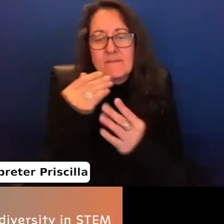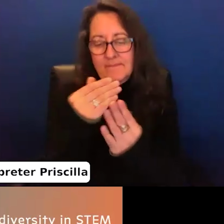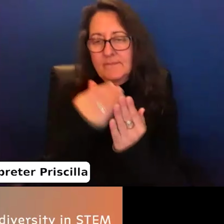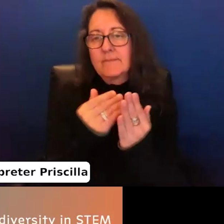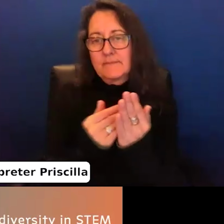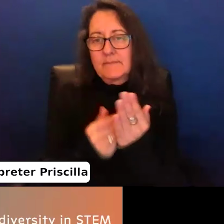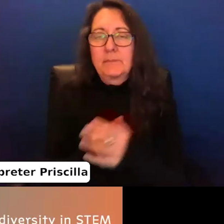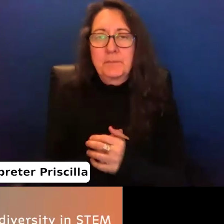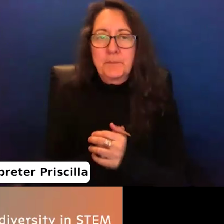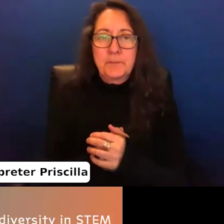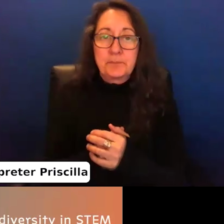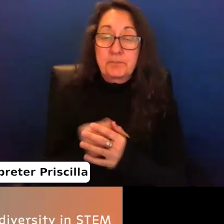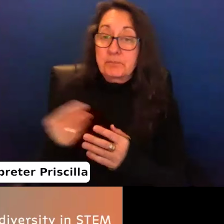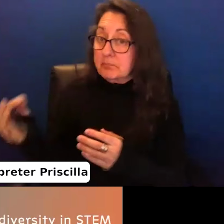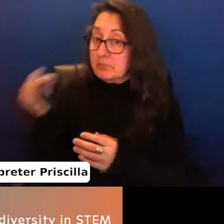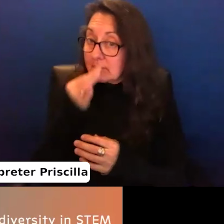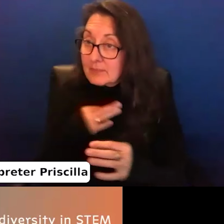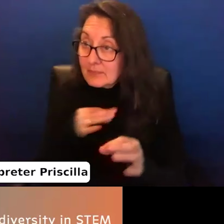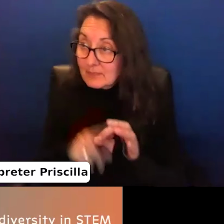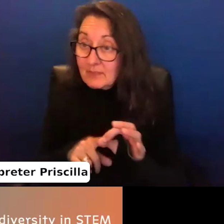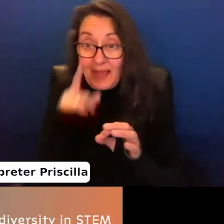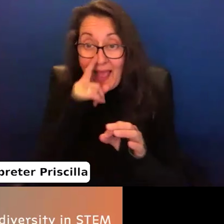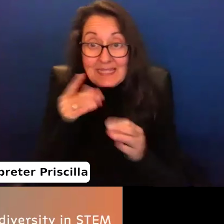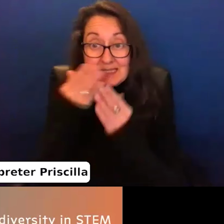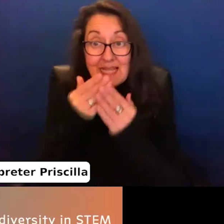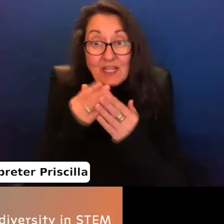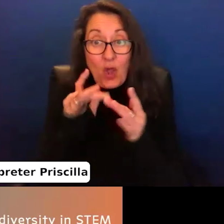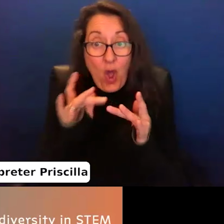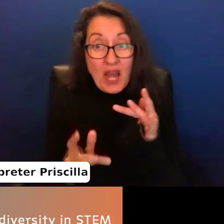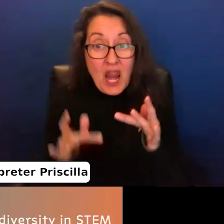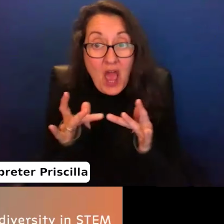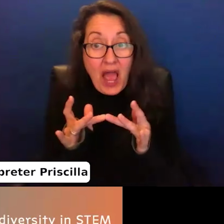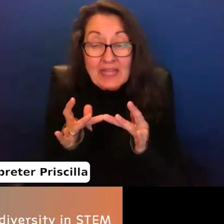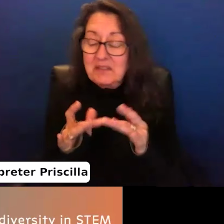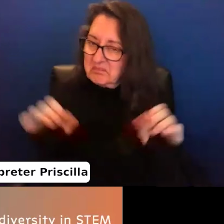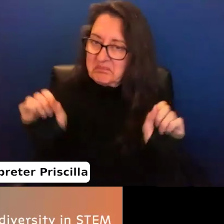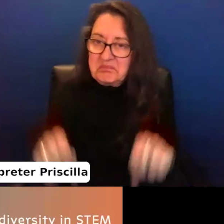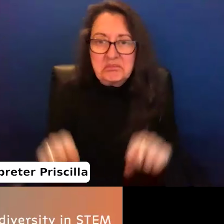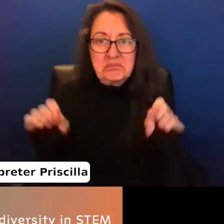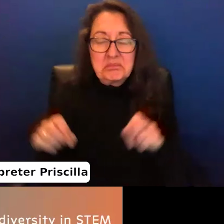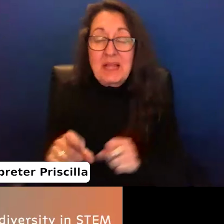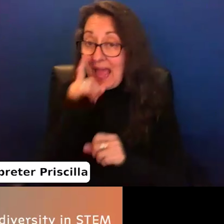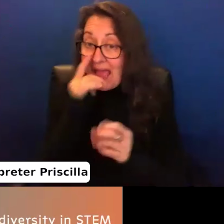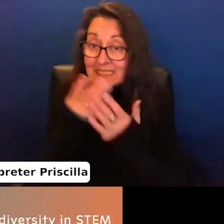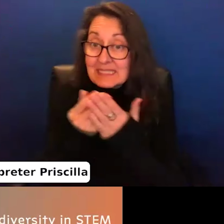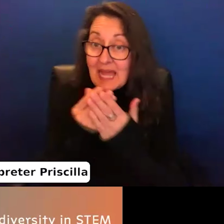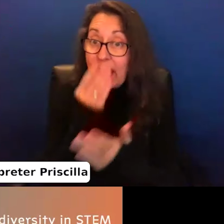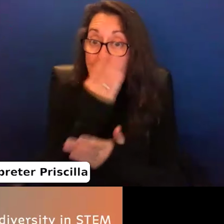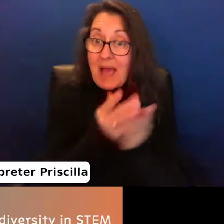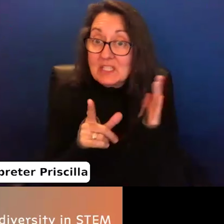Yes, you're allowed to study online, and yes, you can study part-time. Absolutely, no problem at